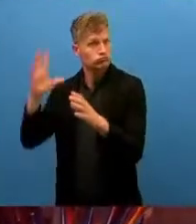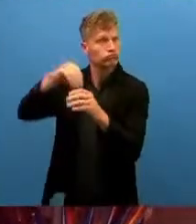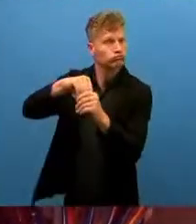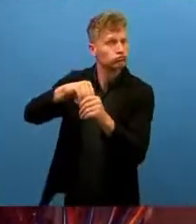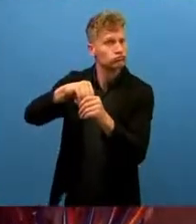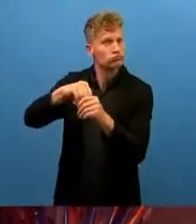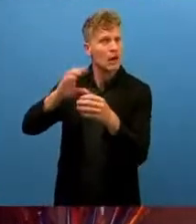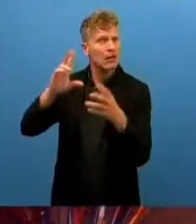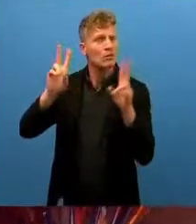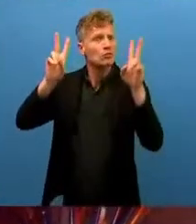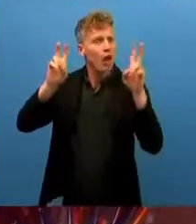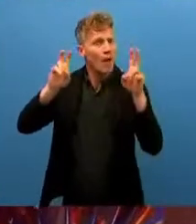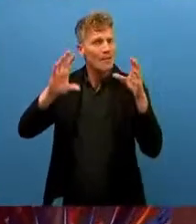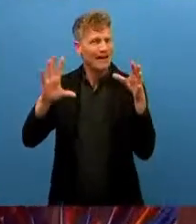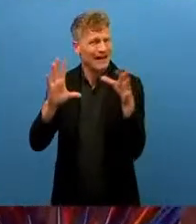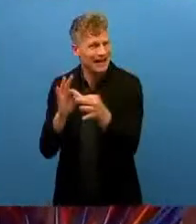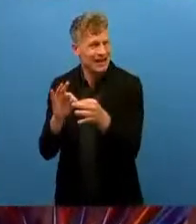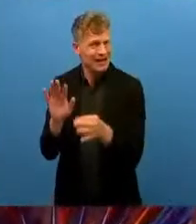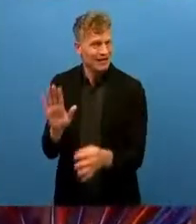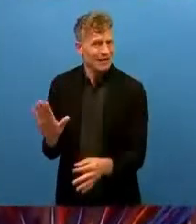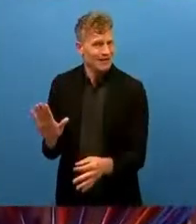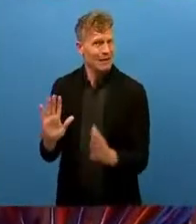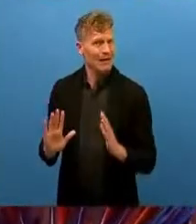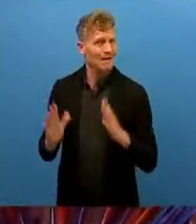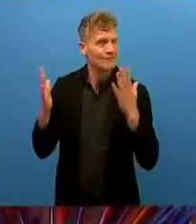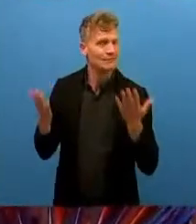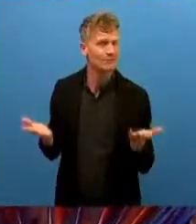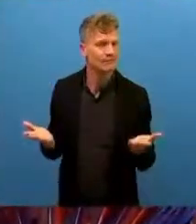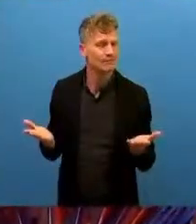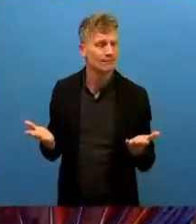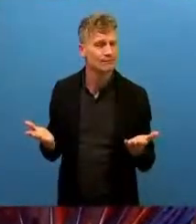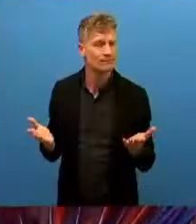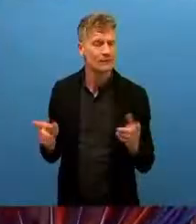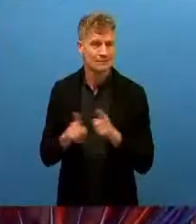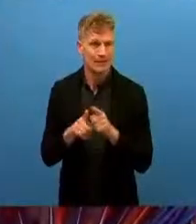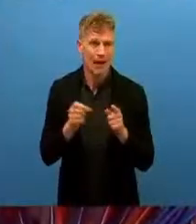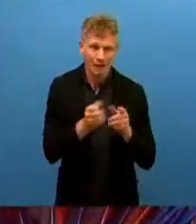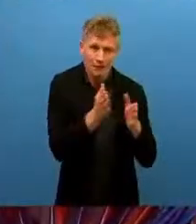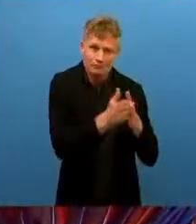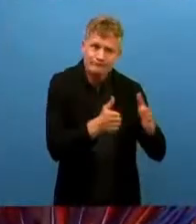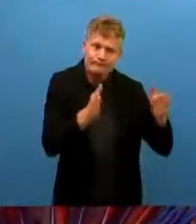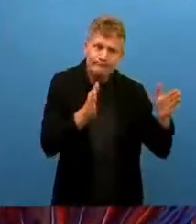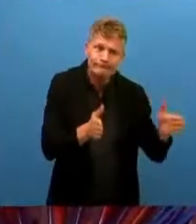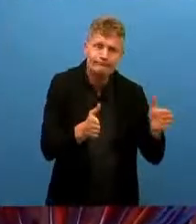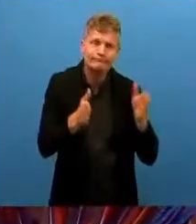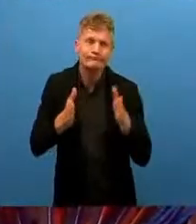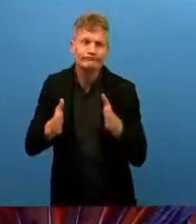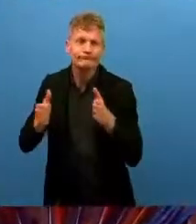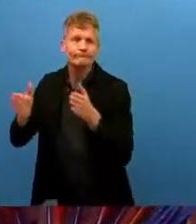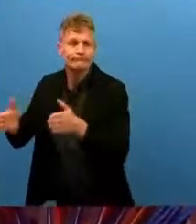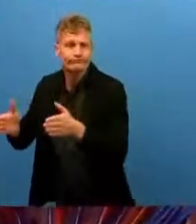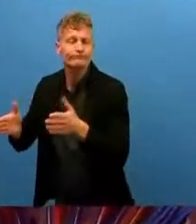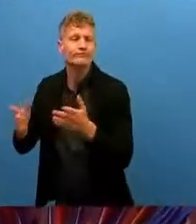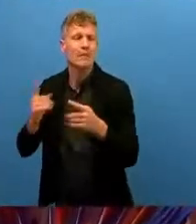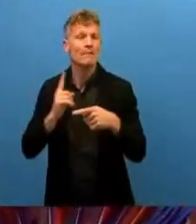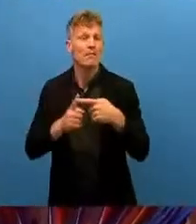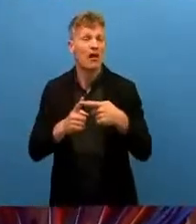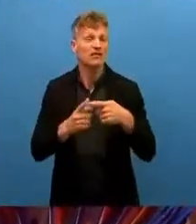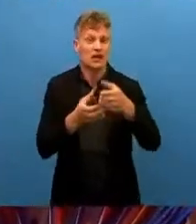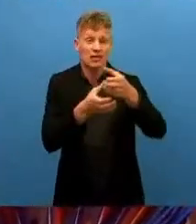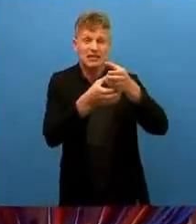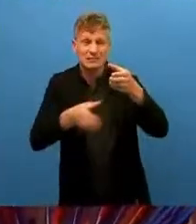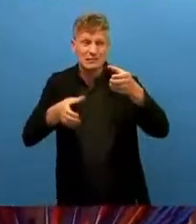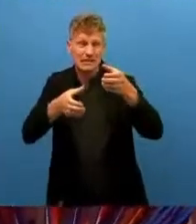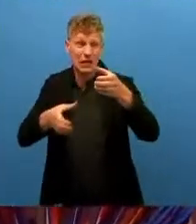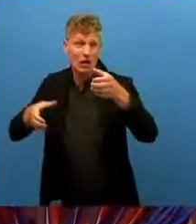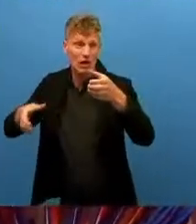and as a minimum during the periods of regular and special sessions and the subsidiary bodies, including